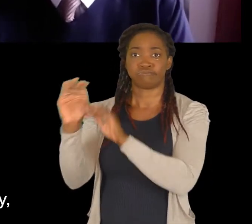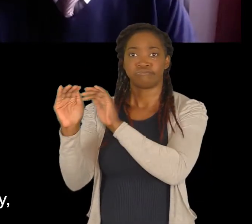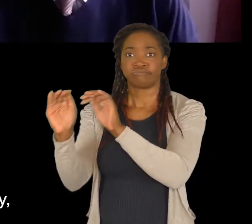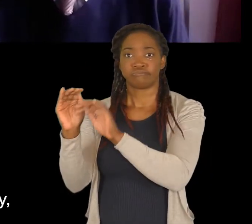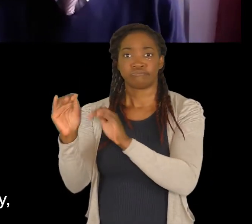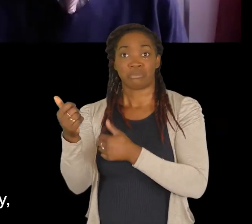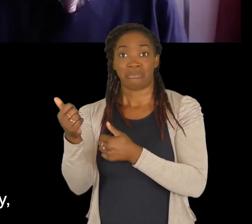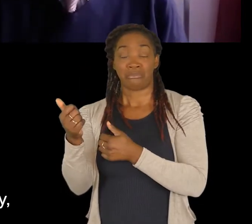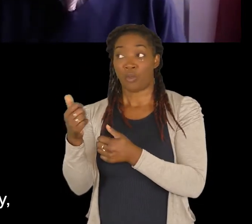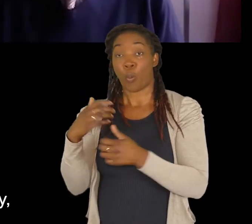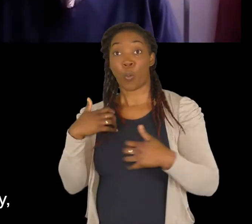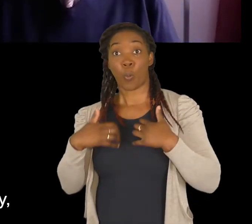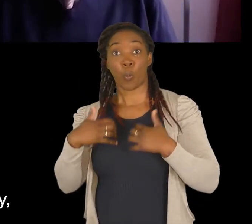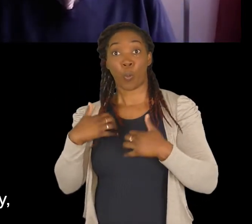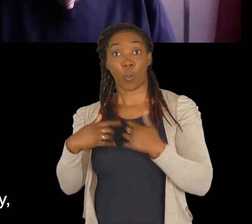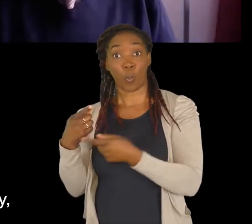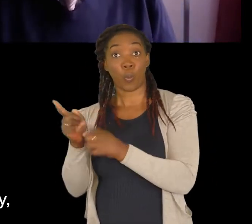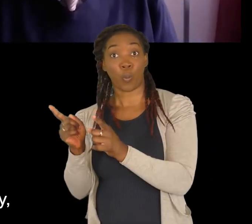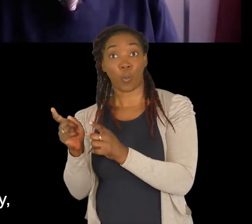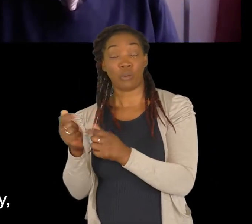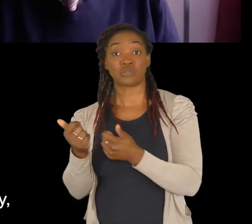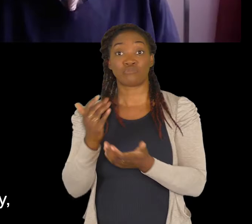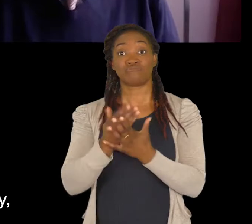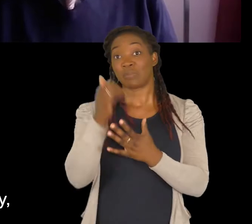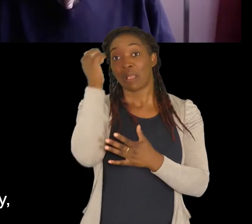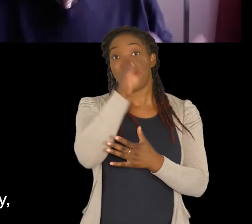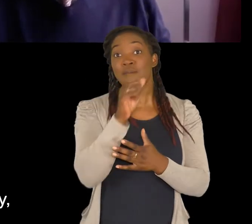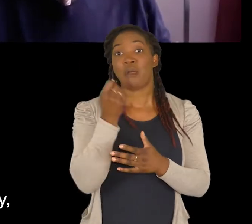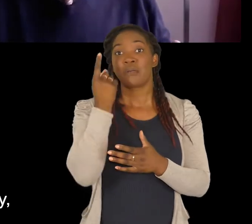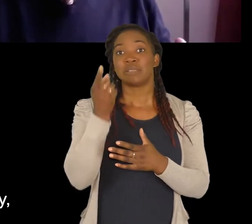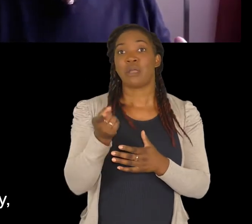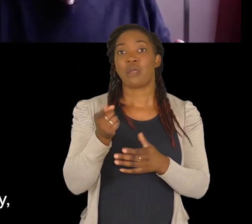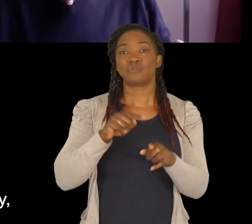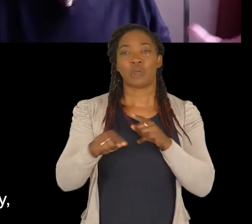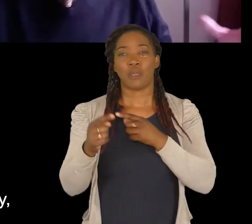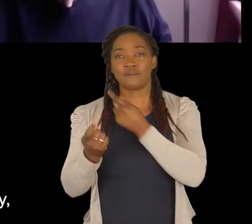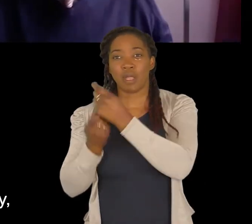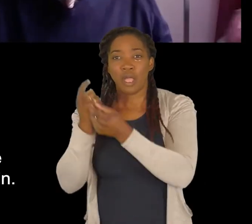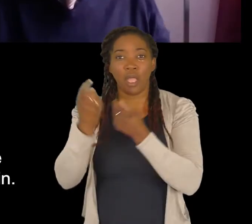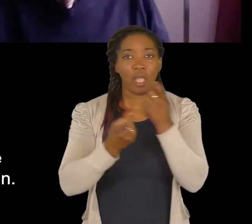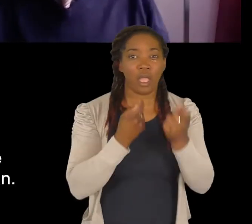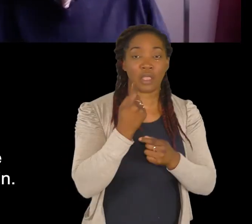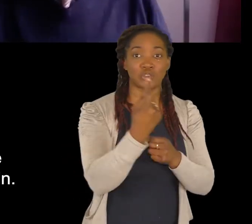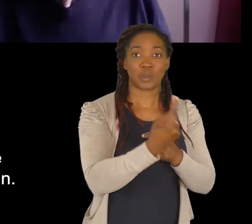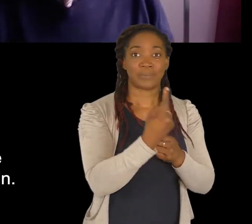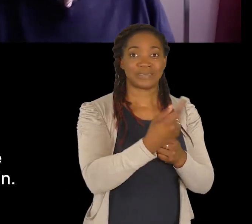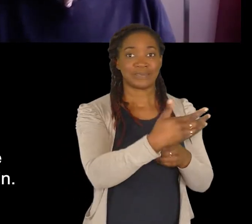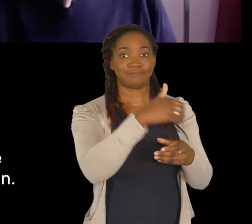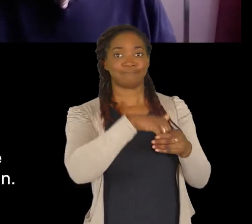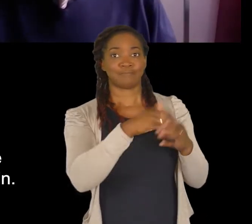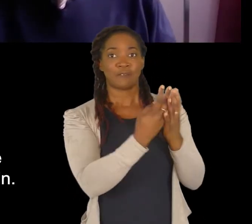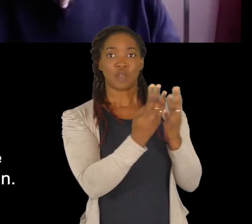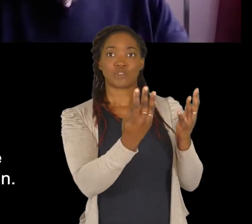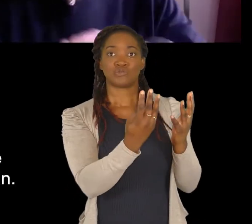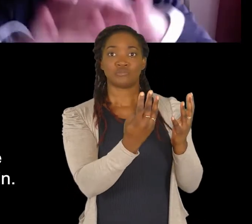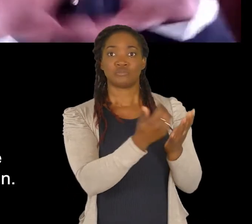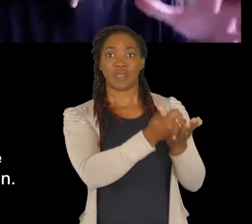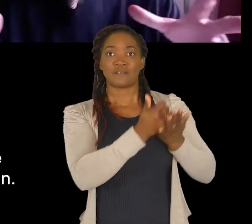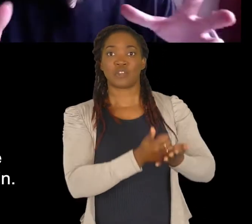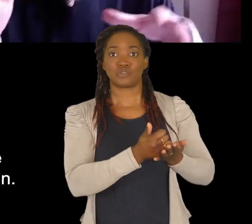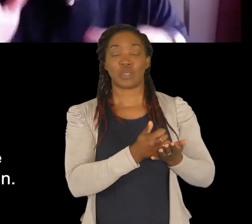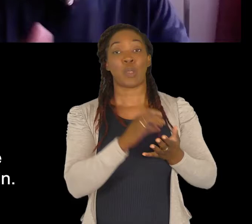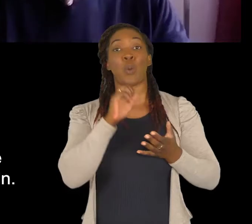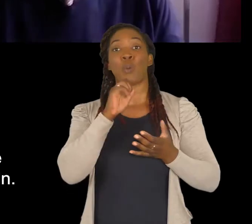incredible, right? So I think it is a really clever idea to try and find somebody on an advisory board that is linked to